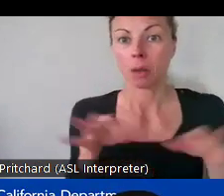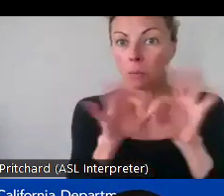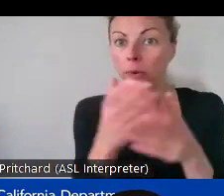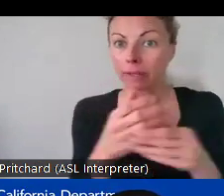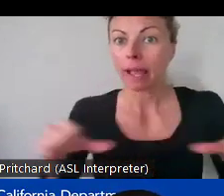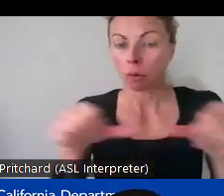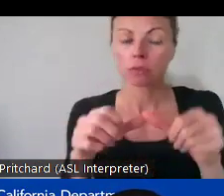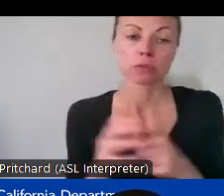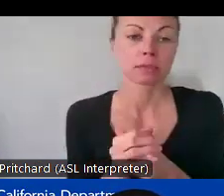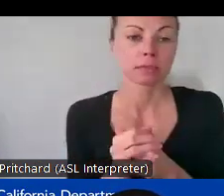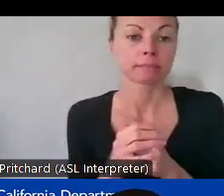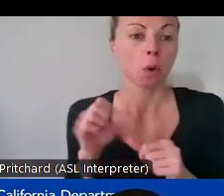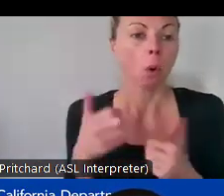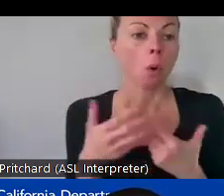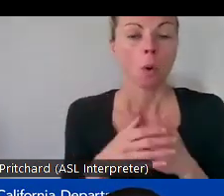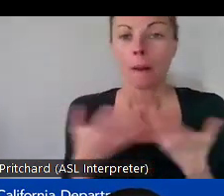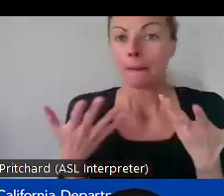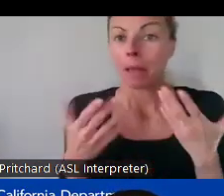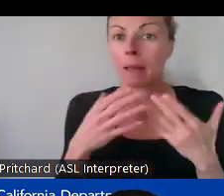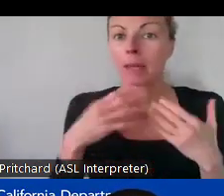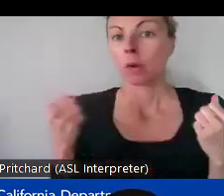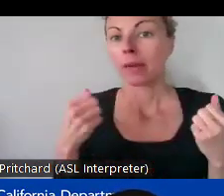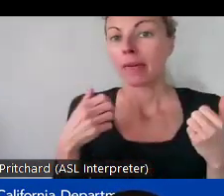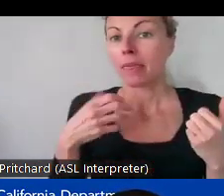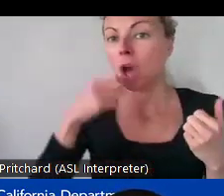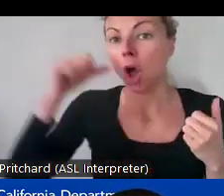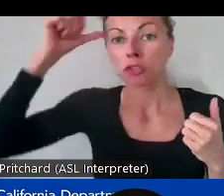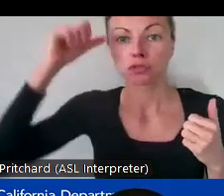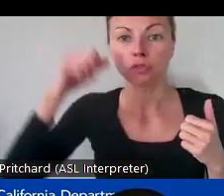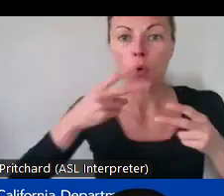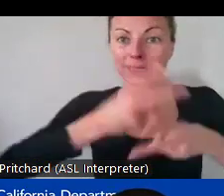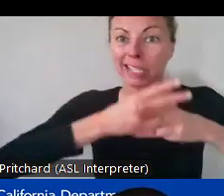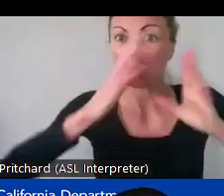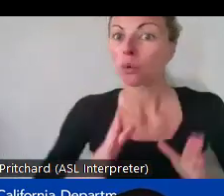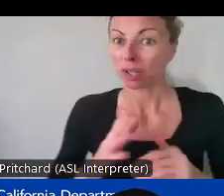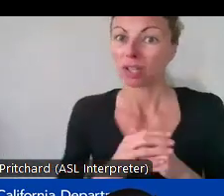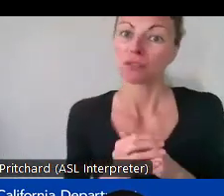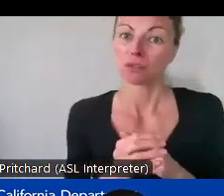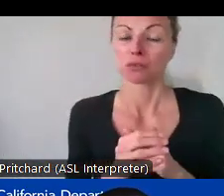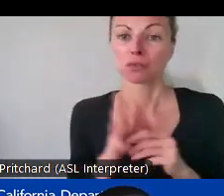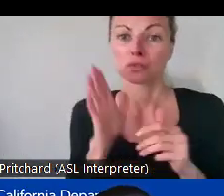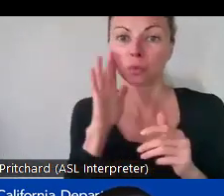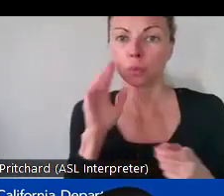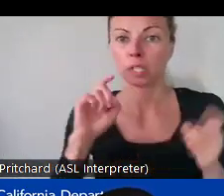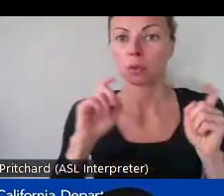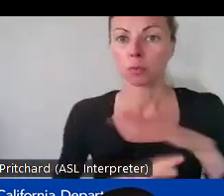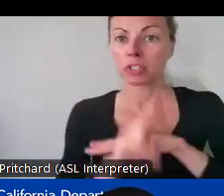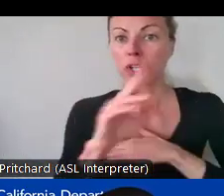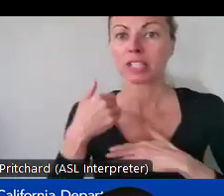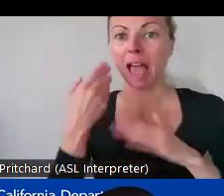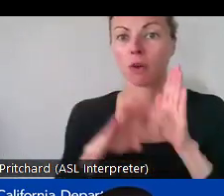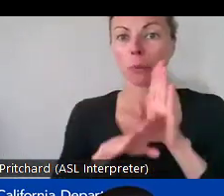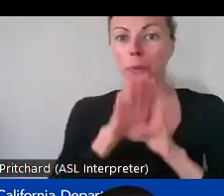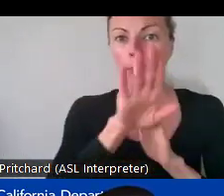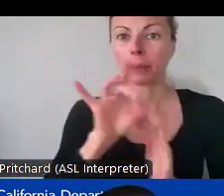it may be even more of a challenge. Thinking about the caregiving workforce in particular, as we're projected to have a significant rise in that